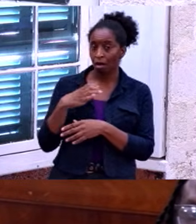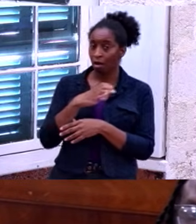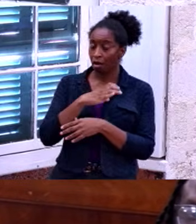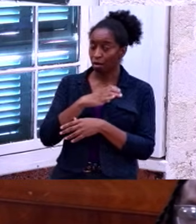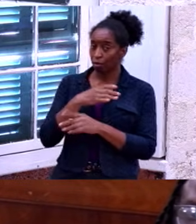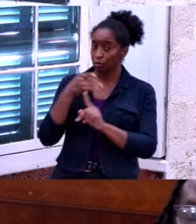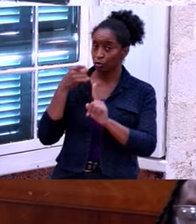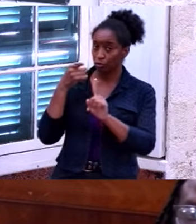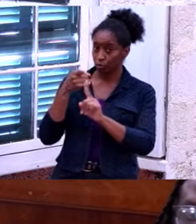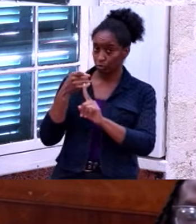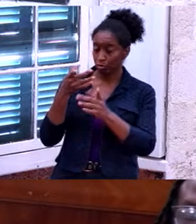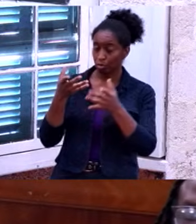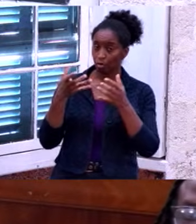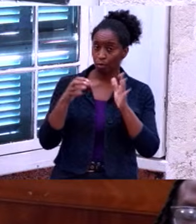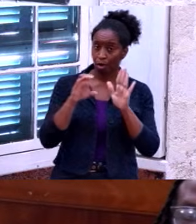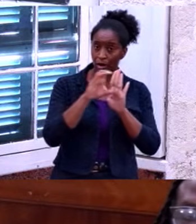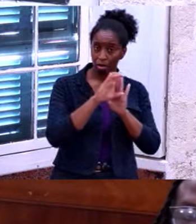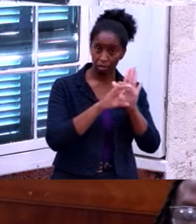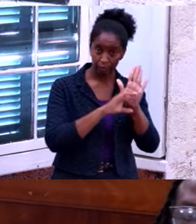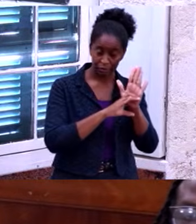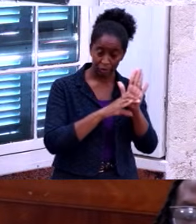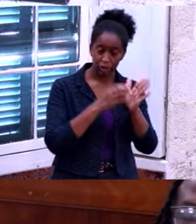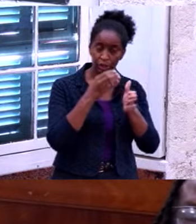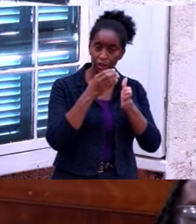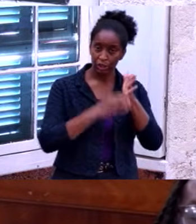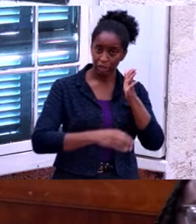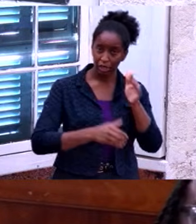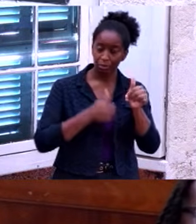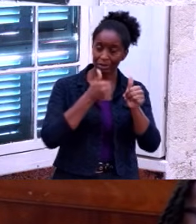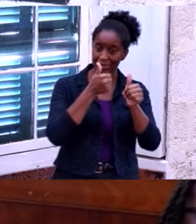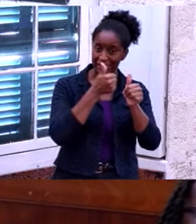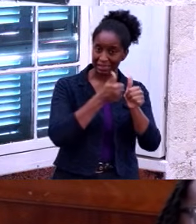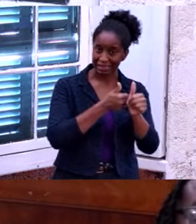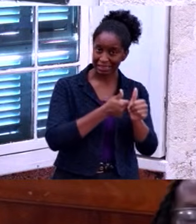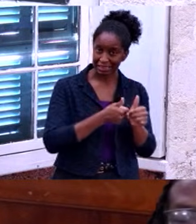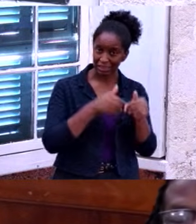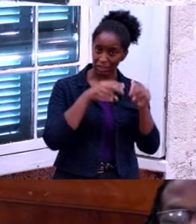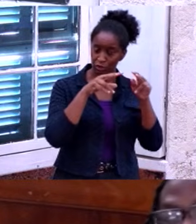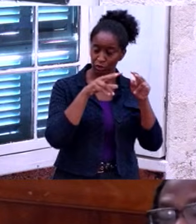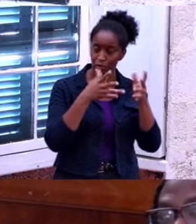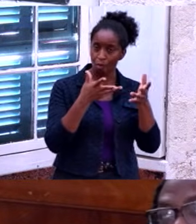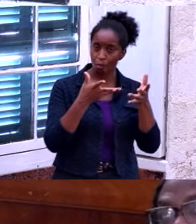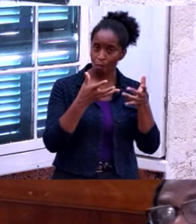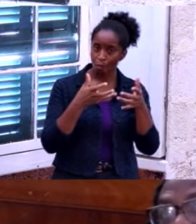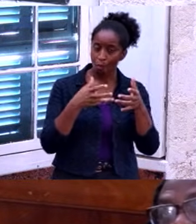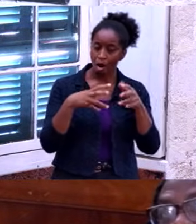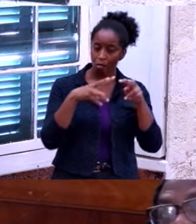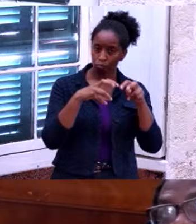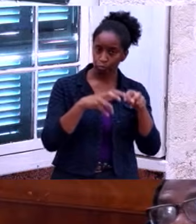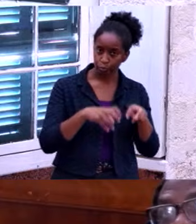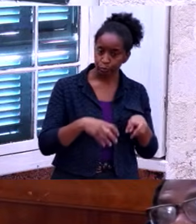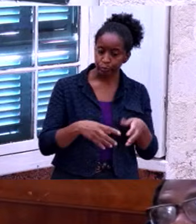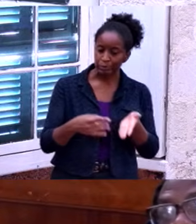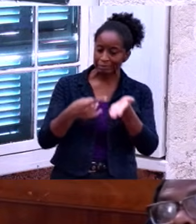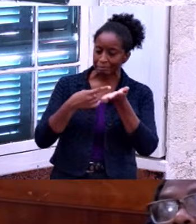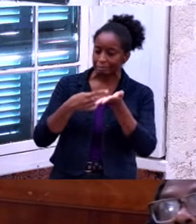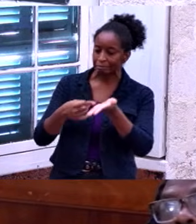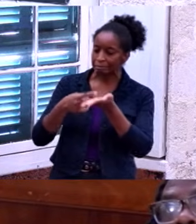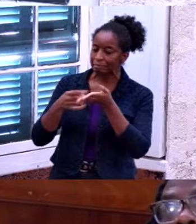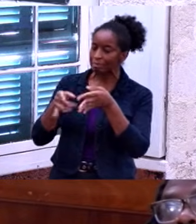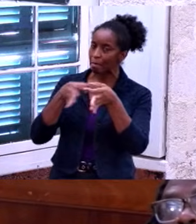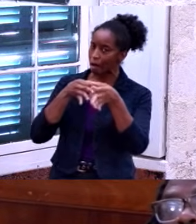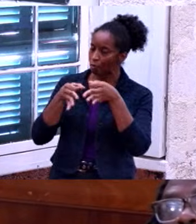every one of the chapters of the current constitution with the public, when we started our public town hall